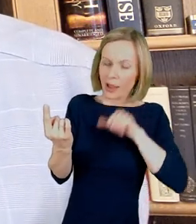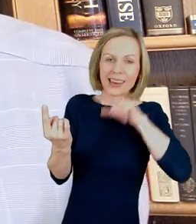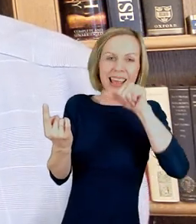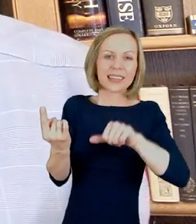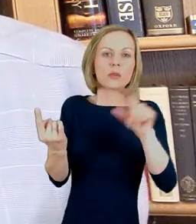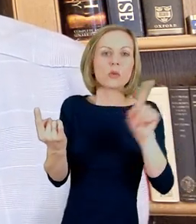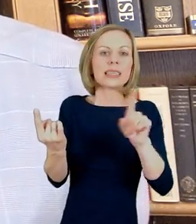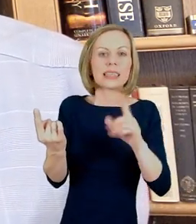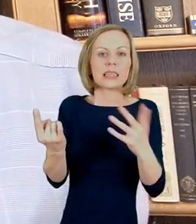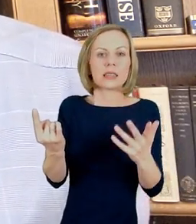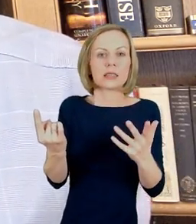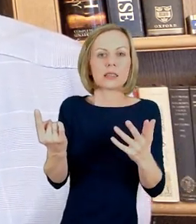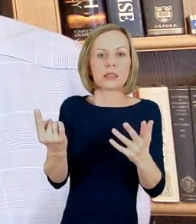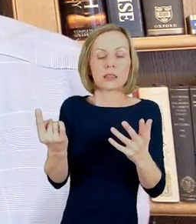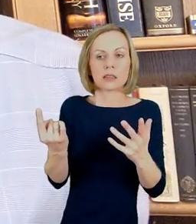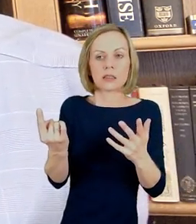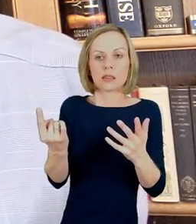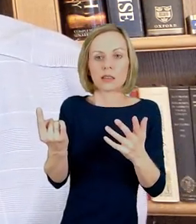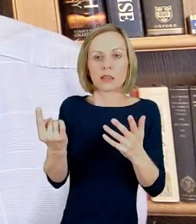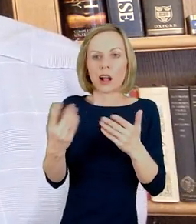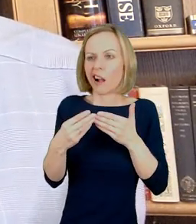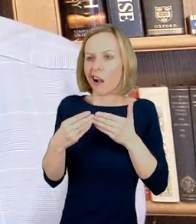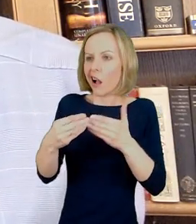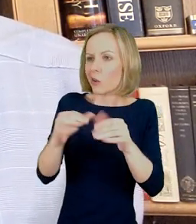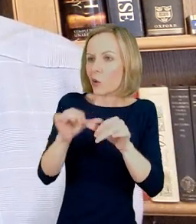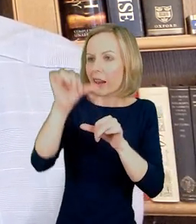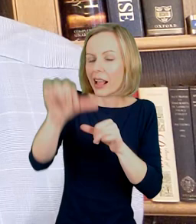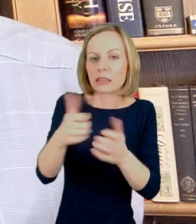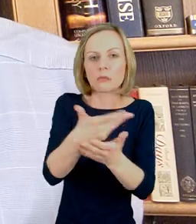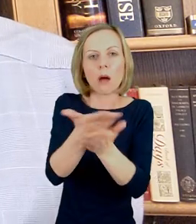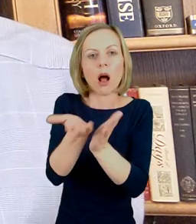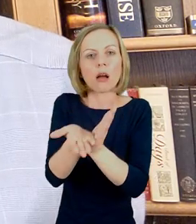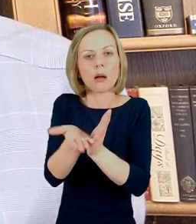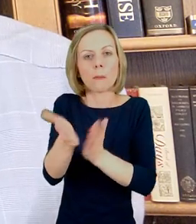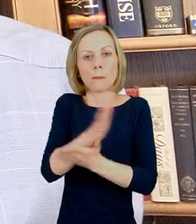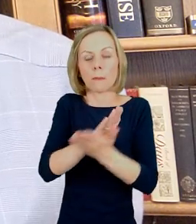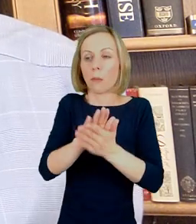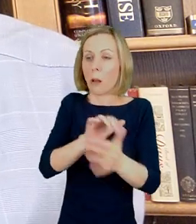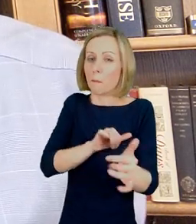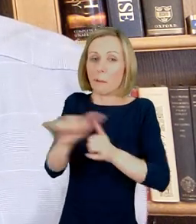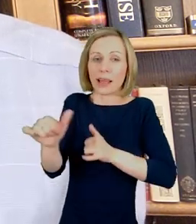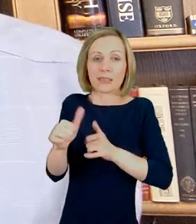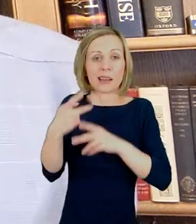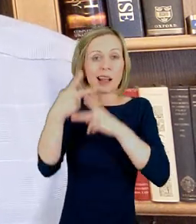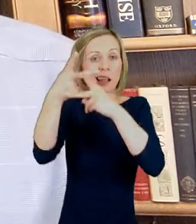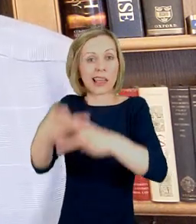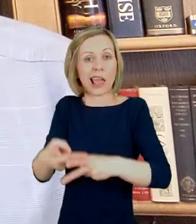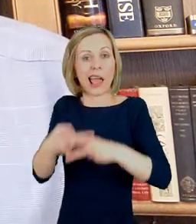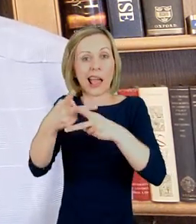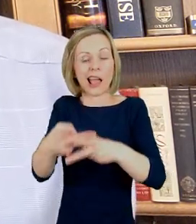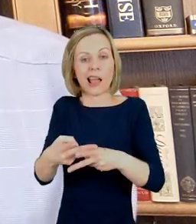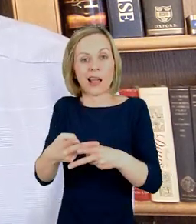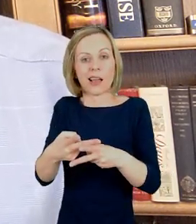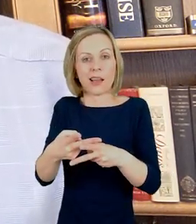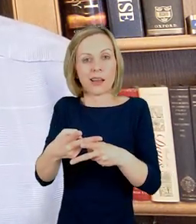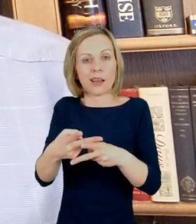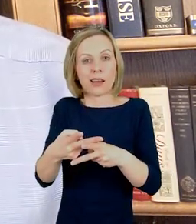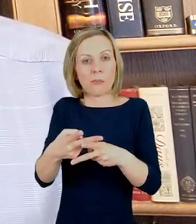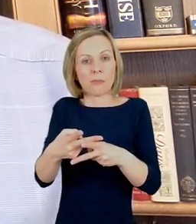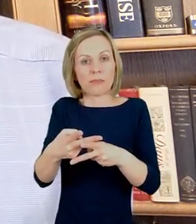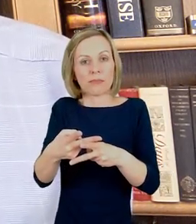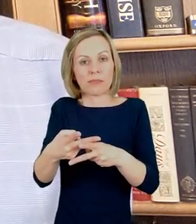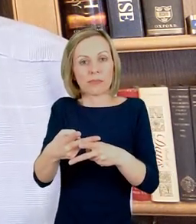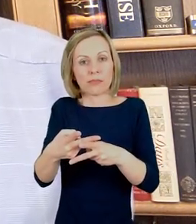next steps are and where to signpost people so that they do get the best possible care as they walk